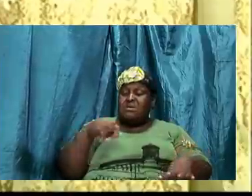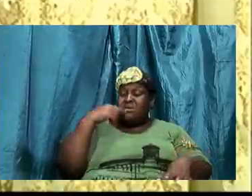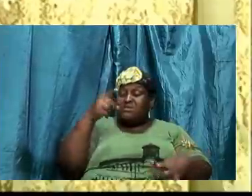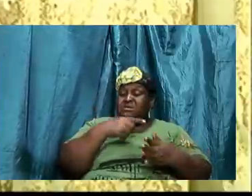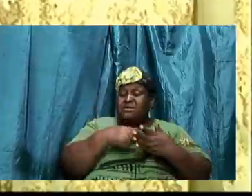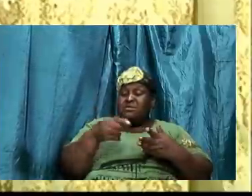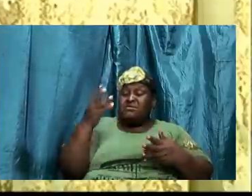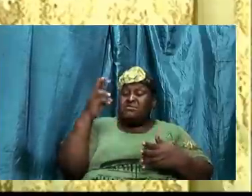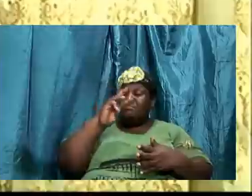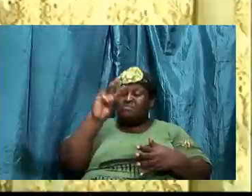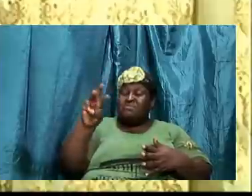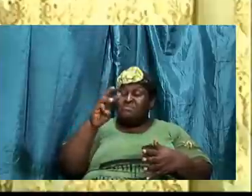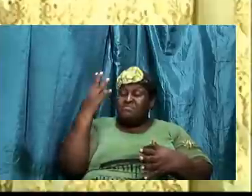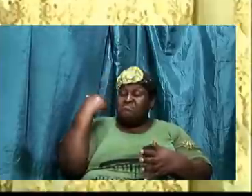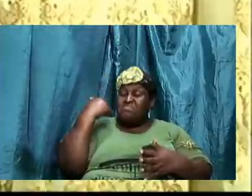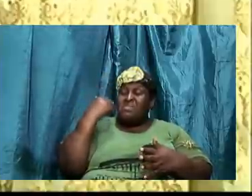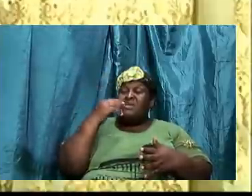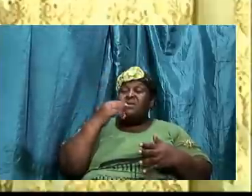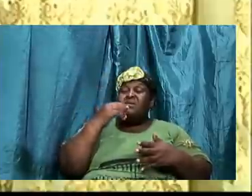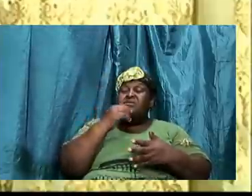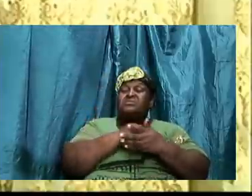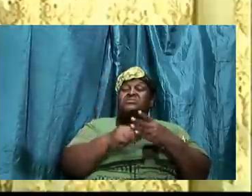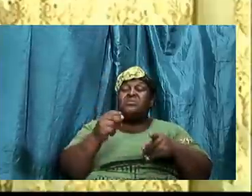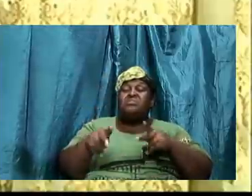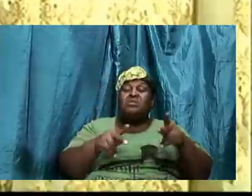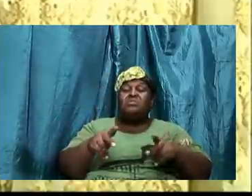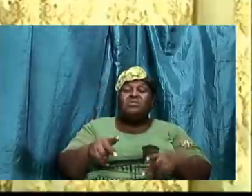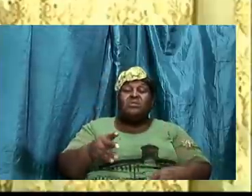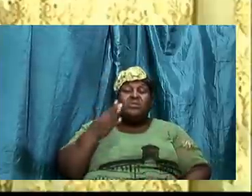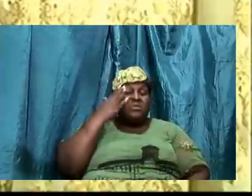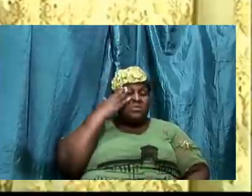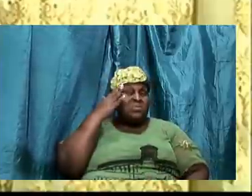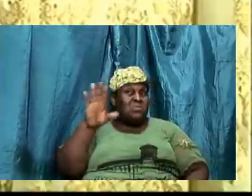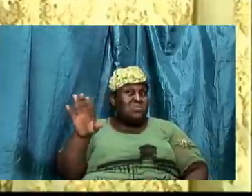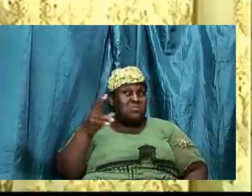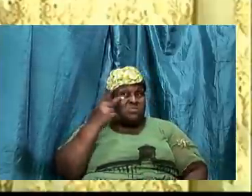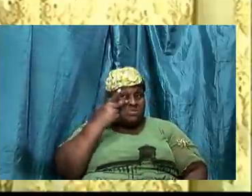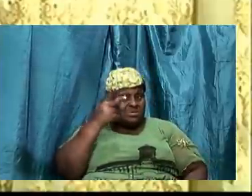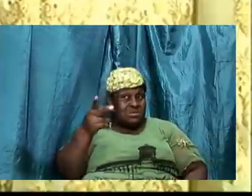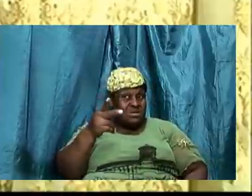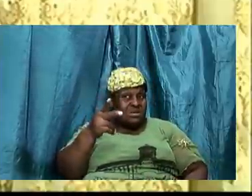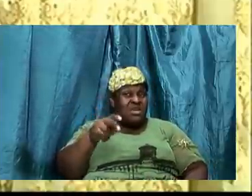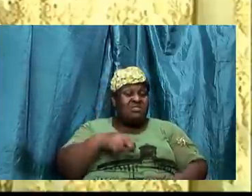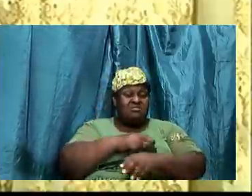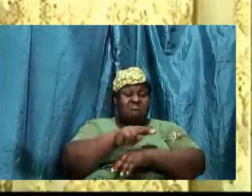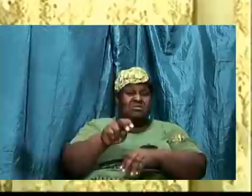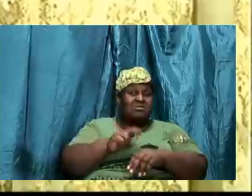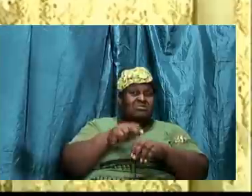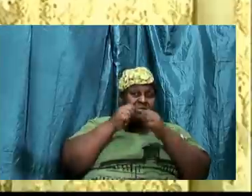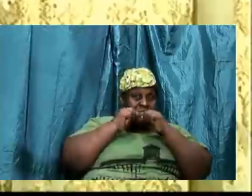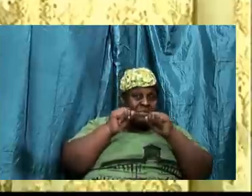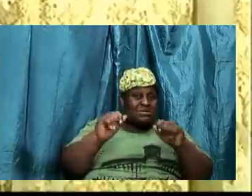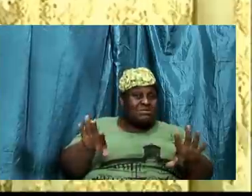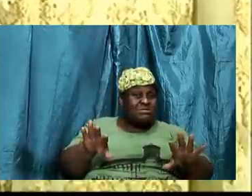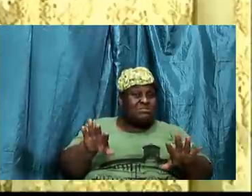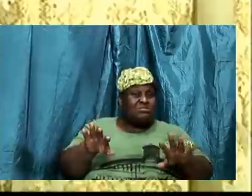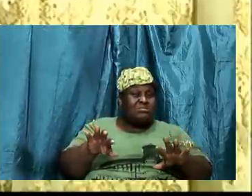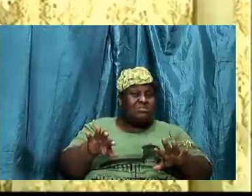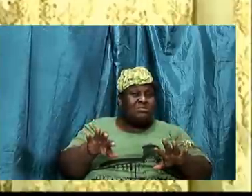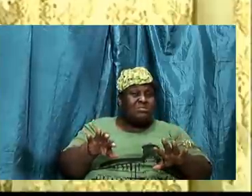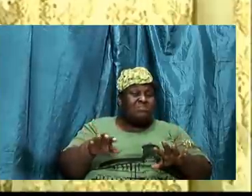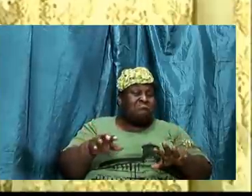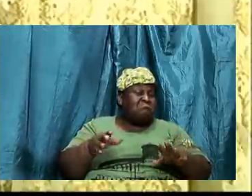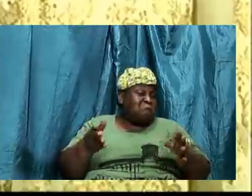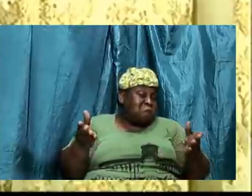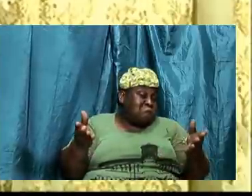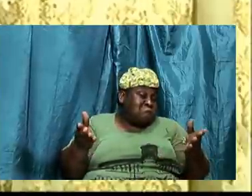folks, if they do not see the physical blessing, they don't think that they are